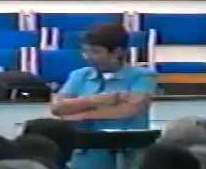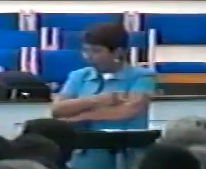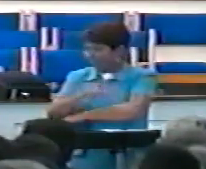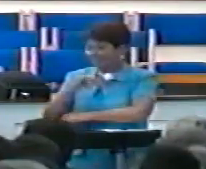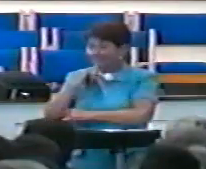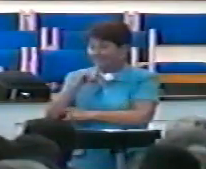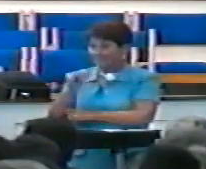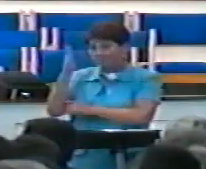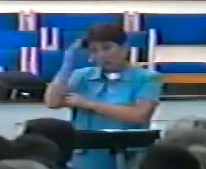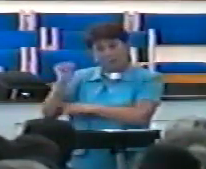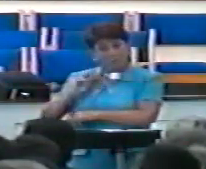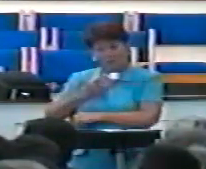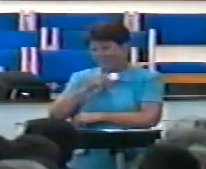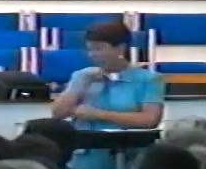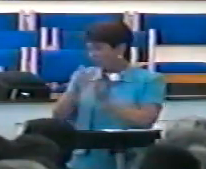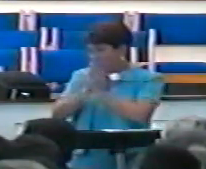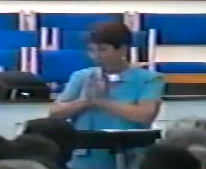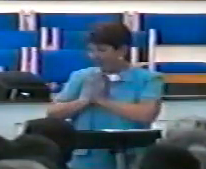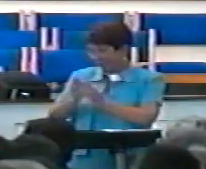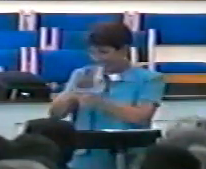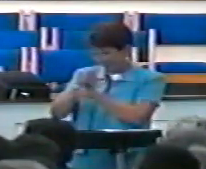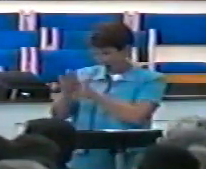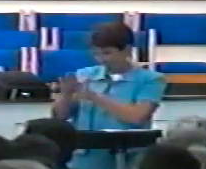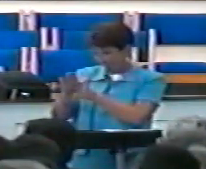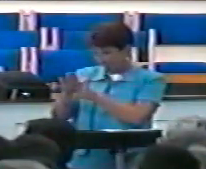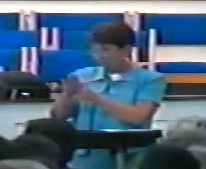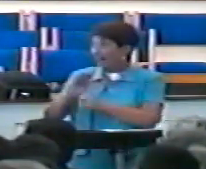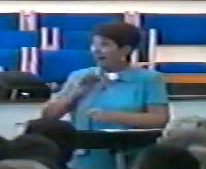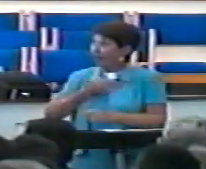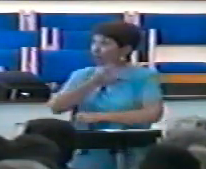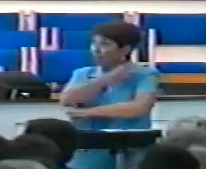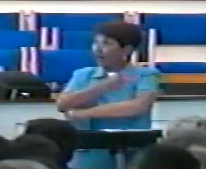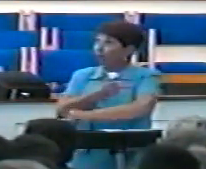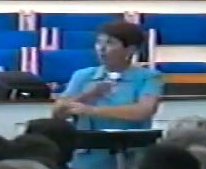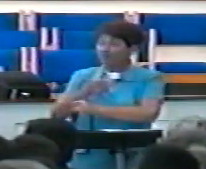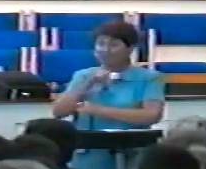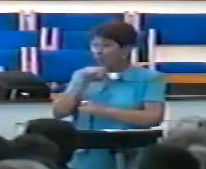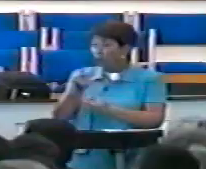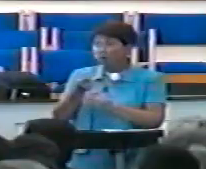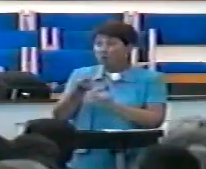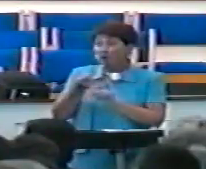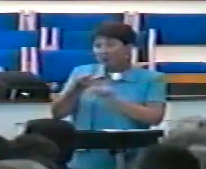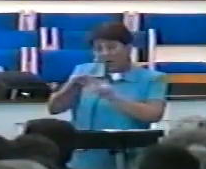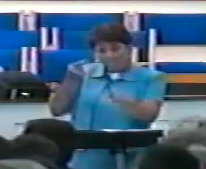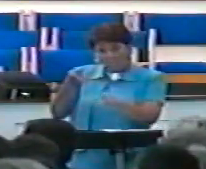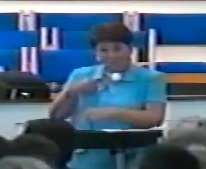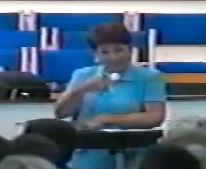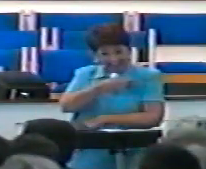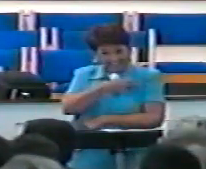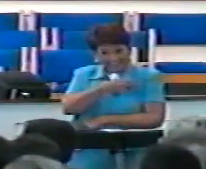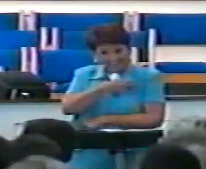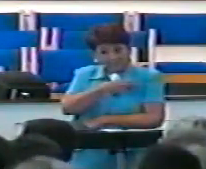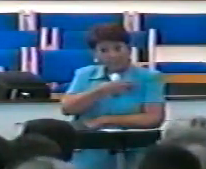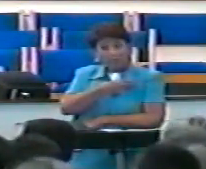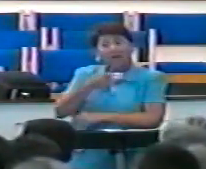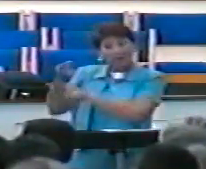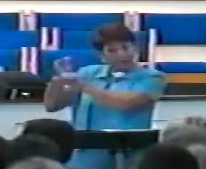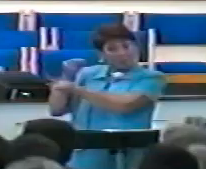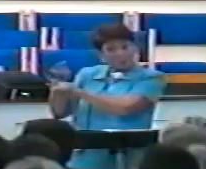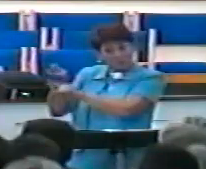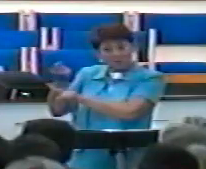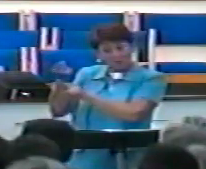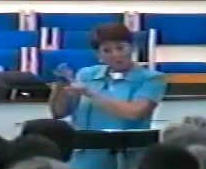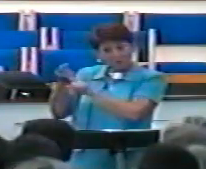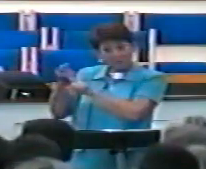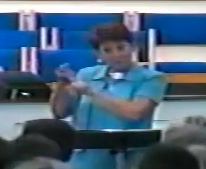from within us. It comes from Him. That's why it's important that we spend time in praying. The way that a church